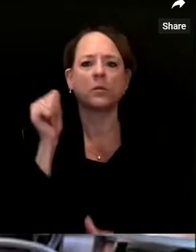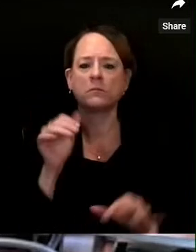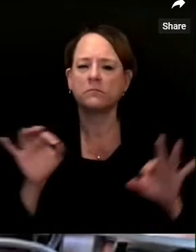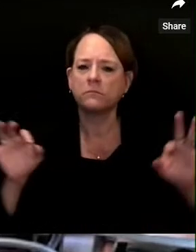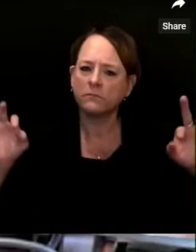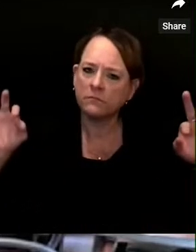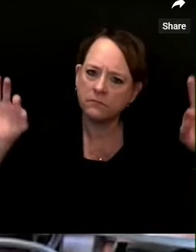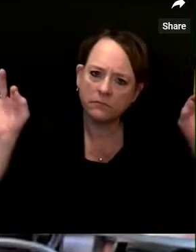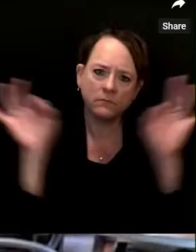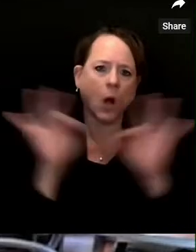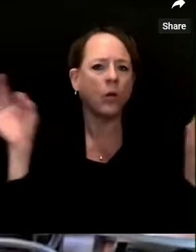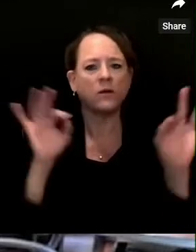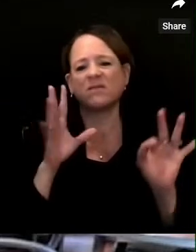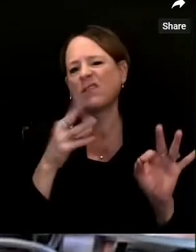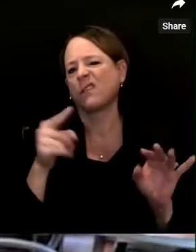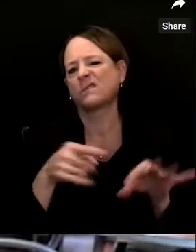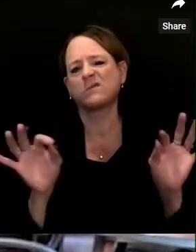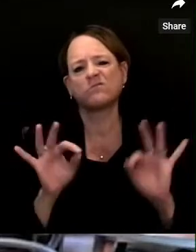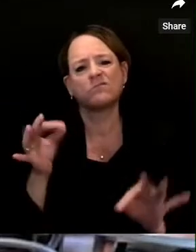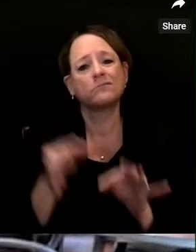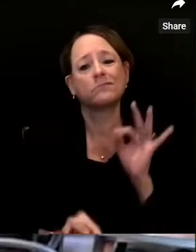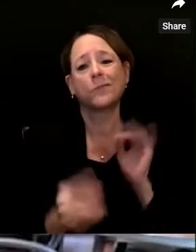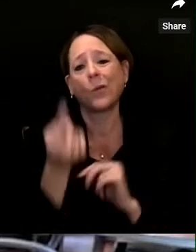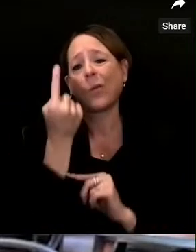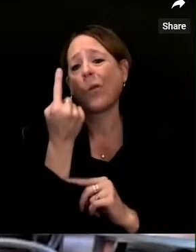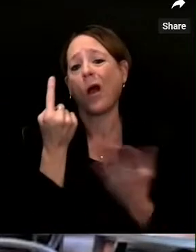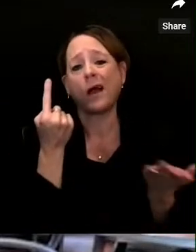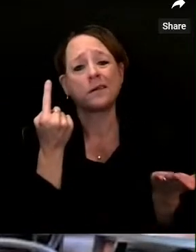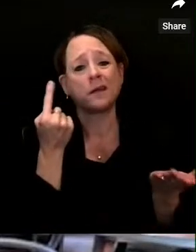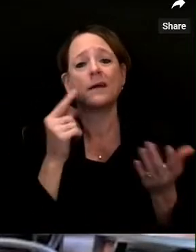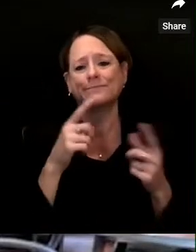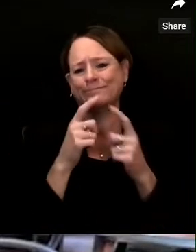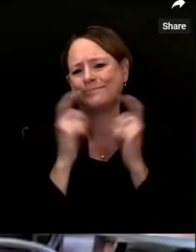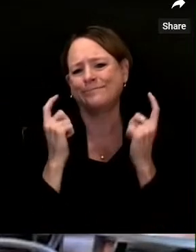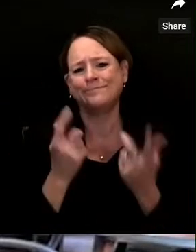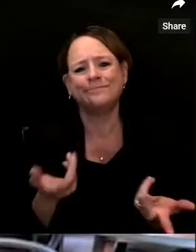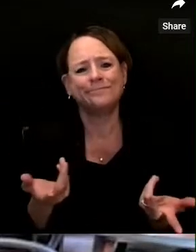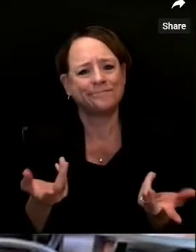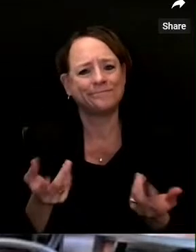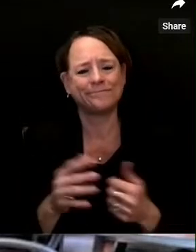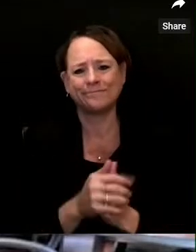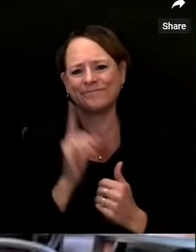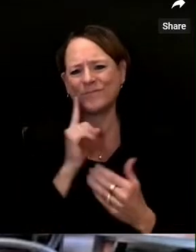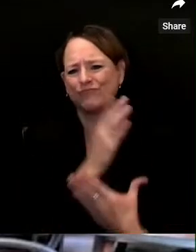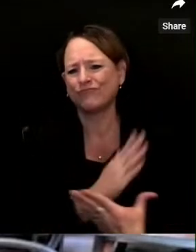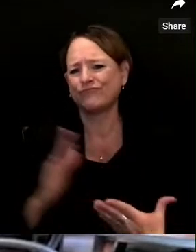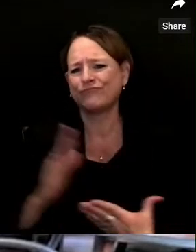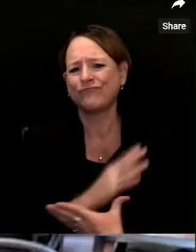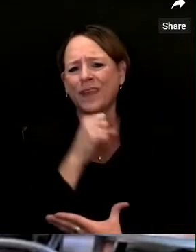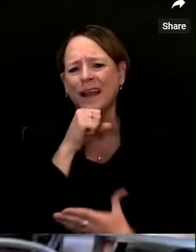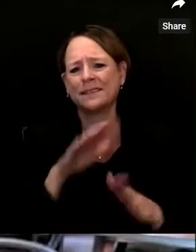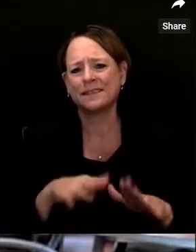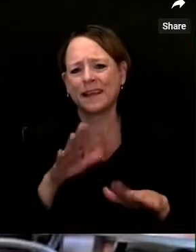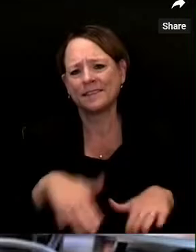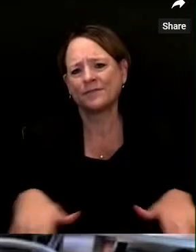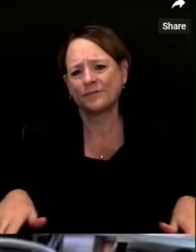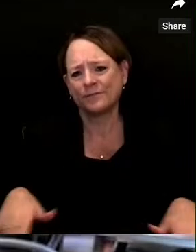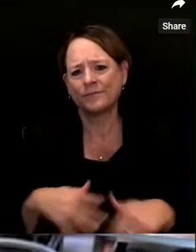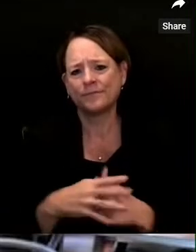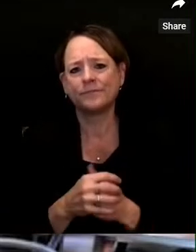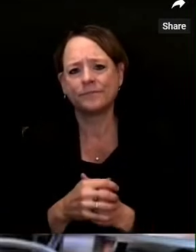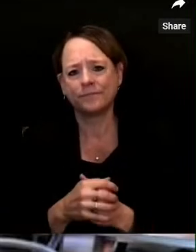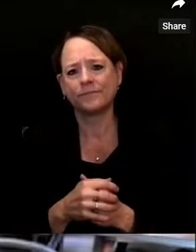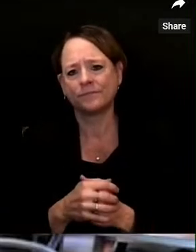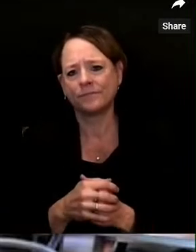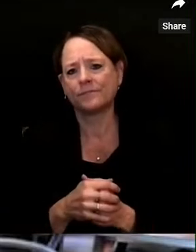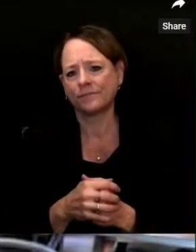to protect kids of all ages from contracting COVID-19 and potentially spreading it to the